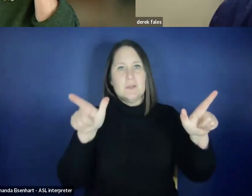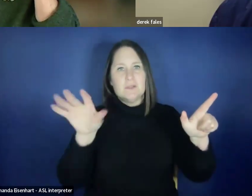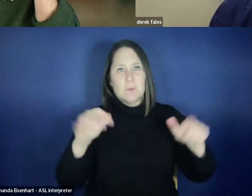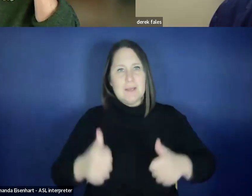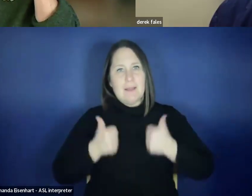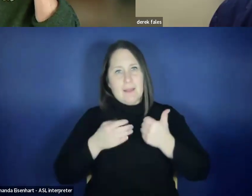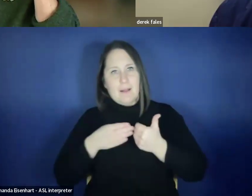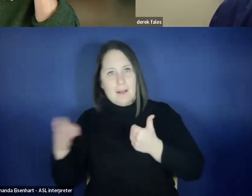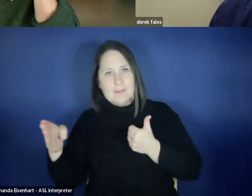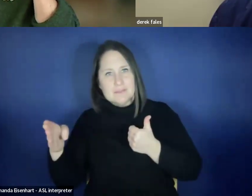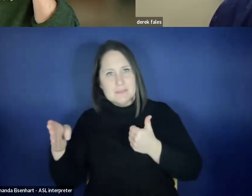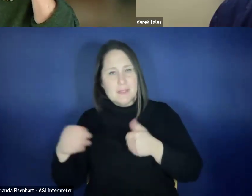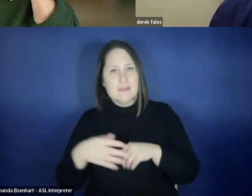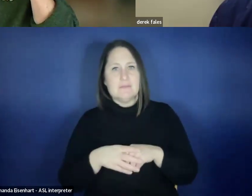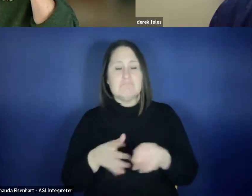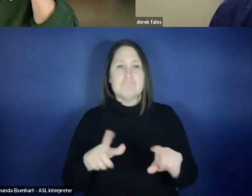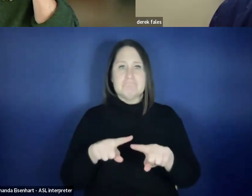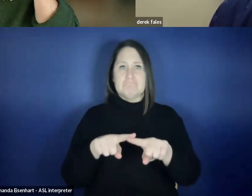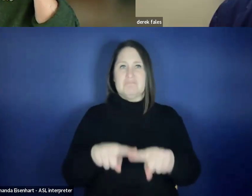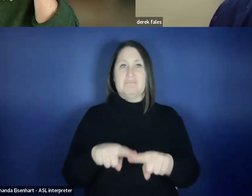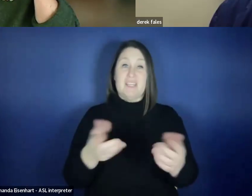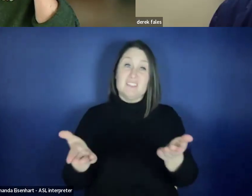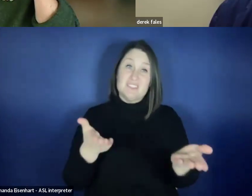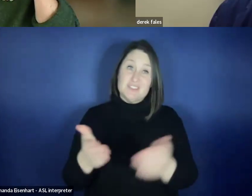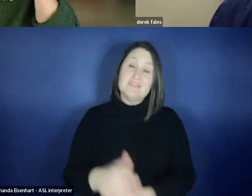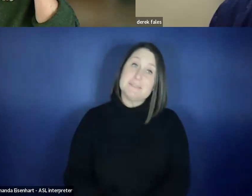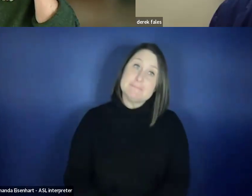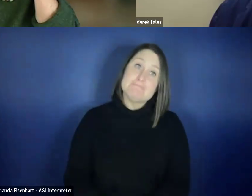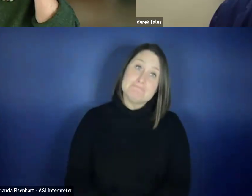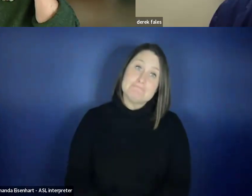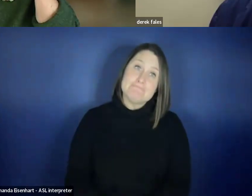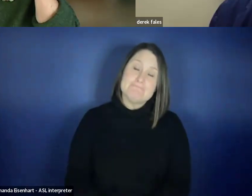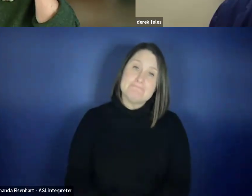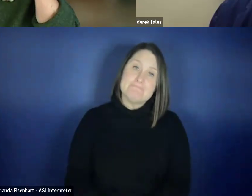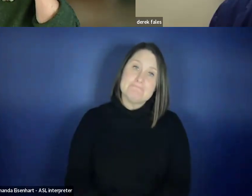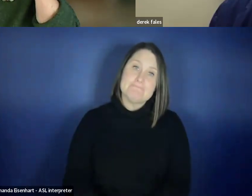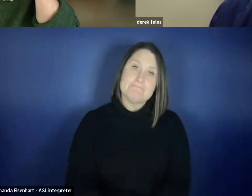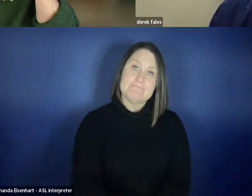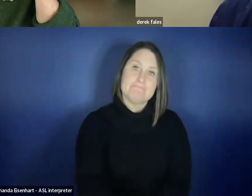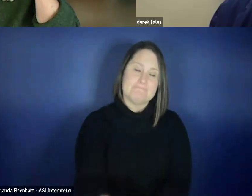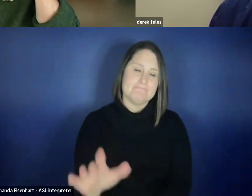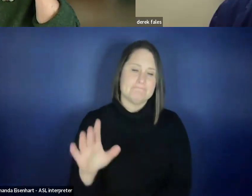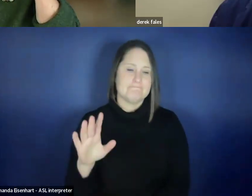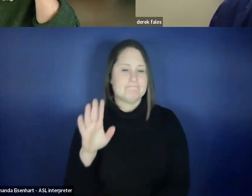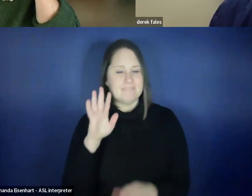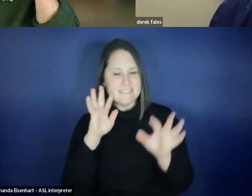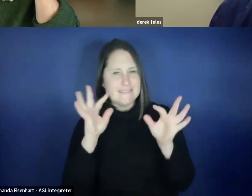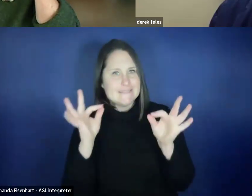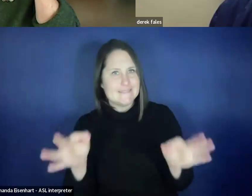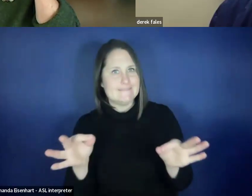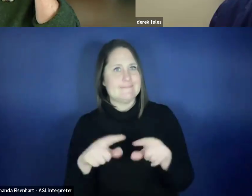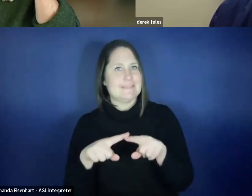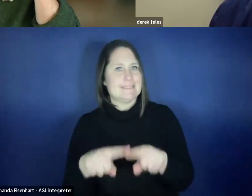Lifespan. And really, it depends on the services, right, that people are accessing. It definitely depends on the services, and